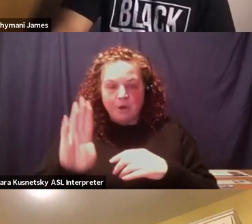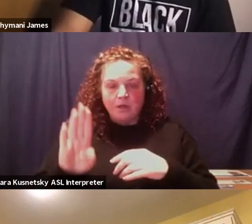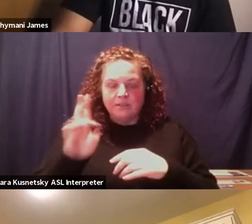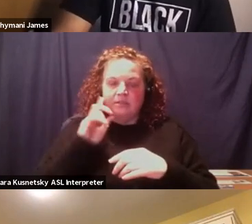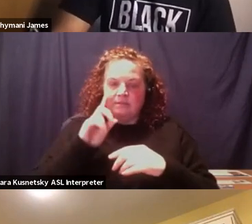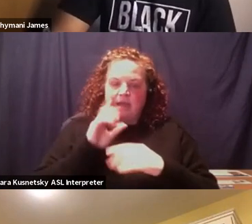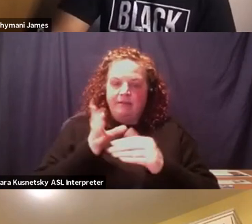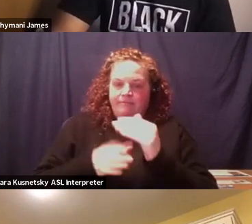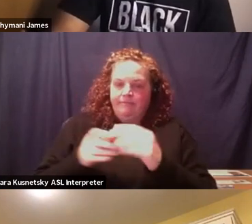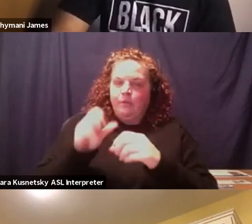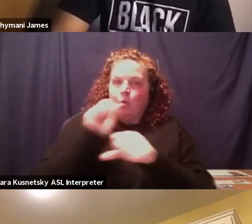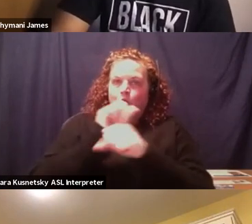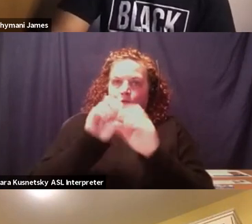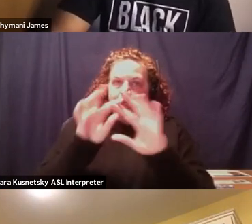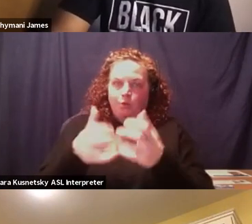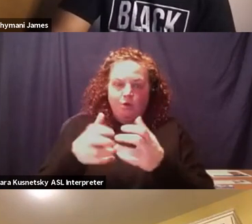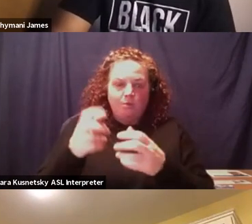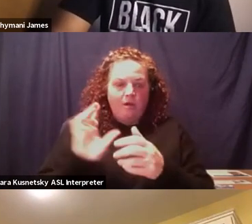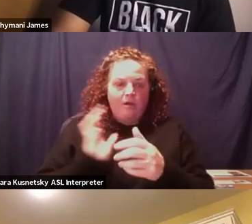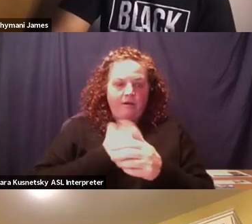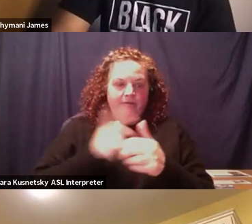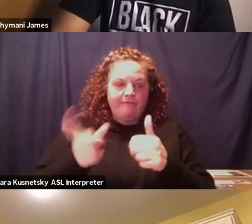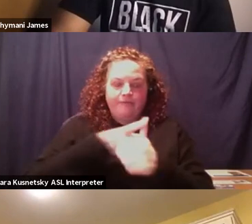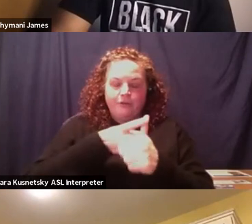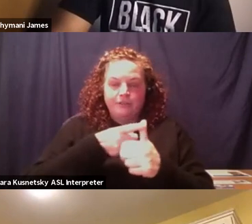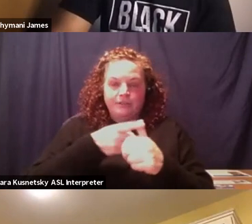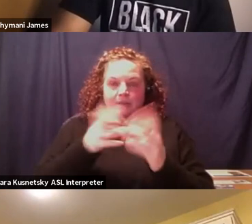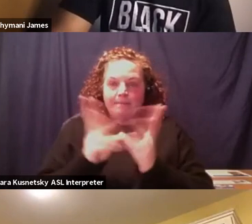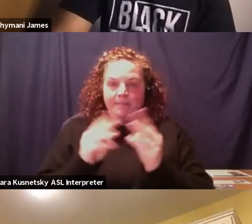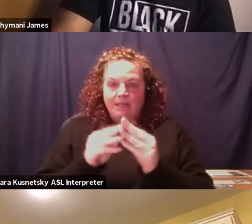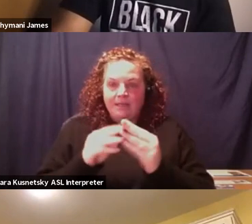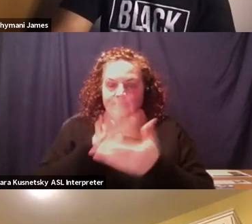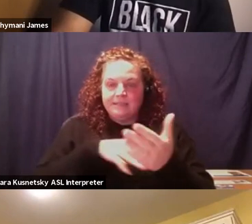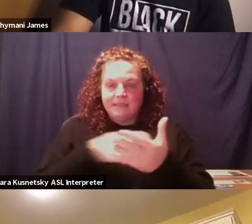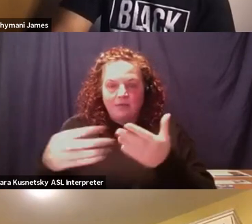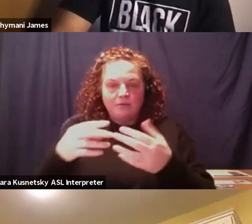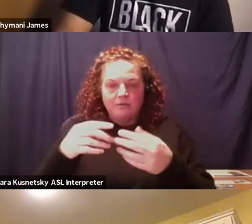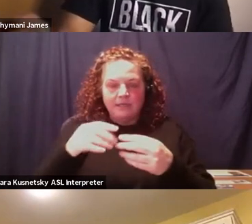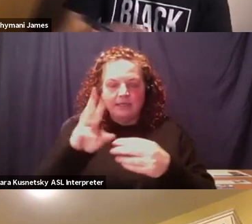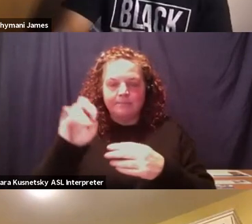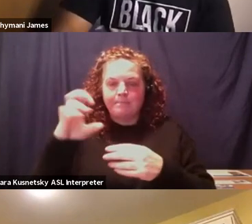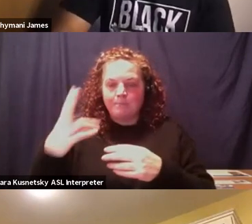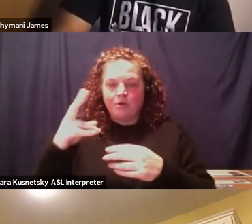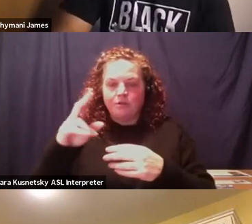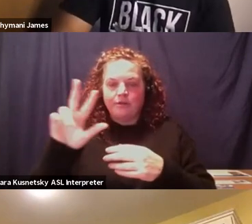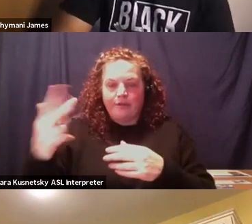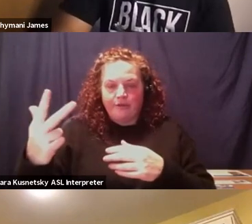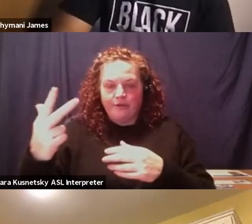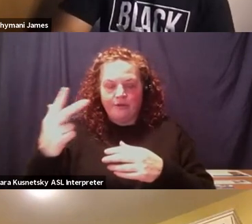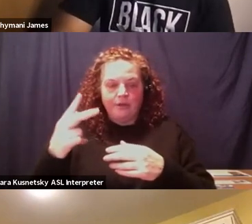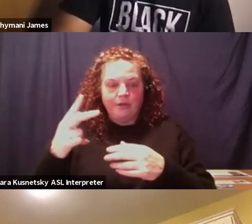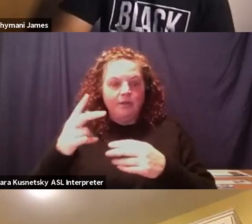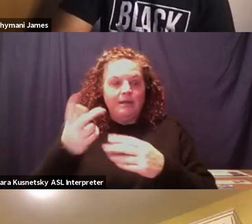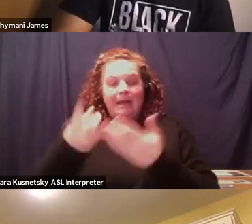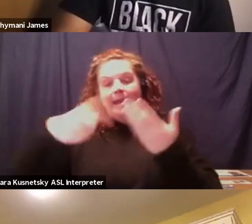working group. We have our first meeting scheduled for the evening of March 3rd. In addition, we have two orientation sessions next week